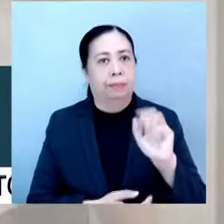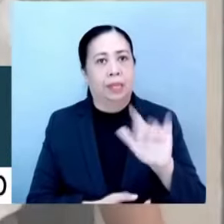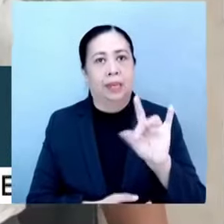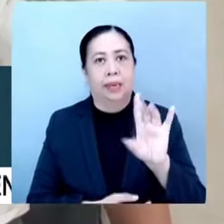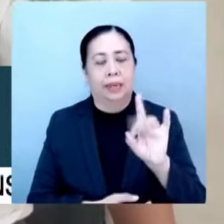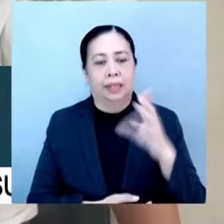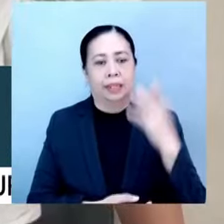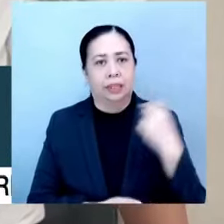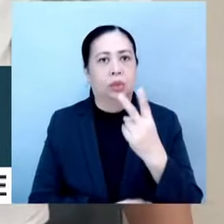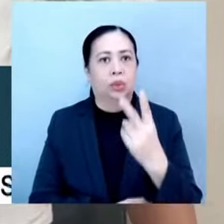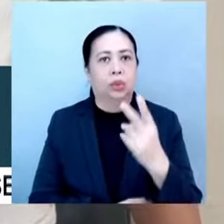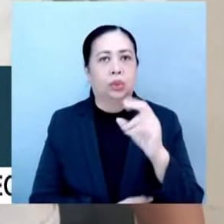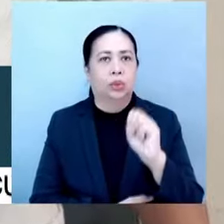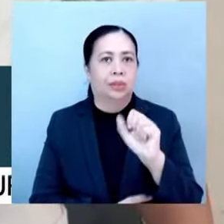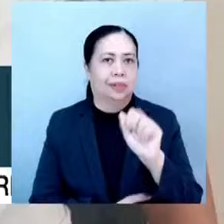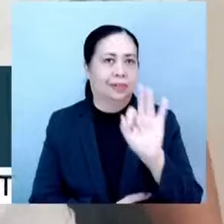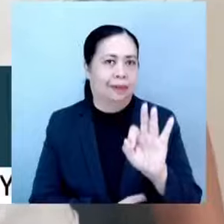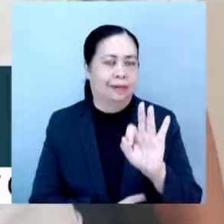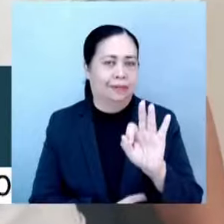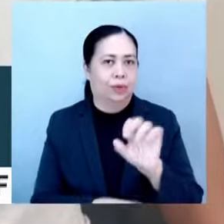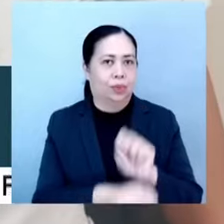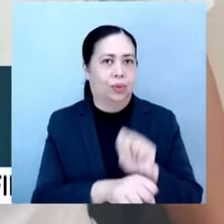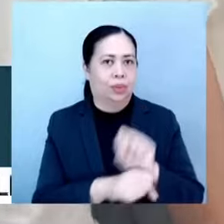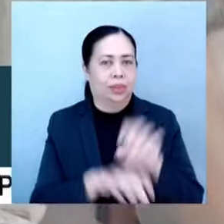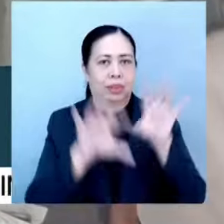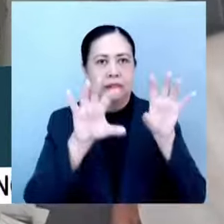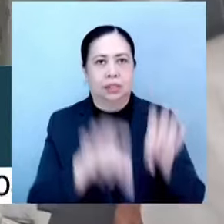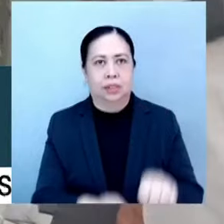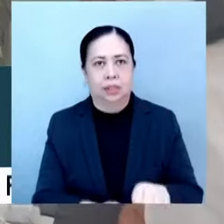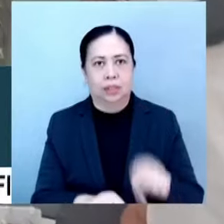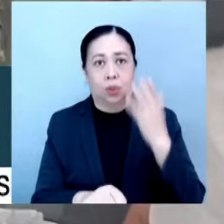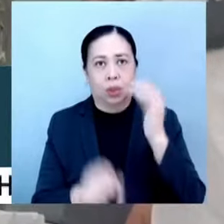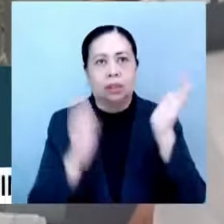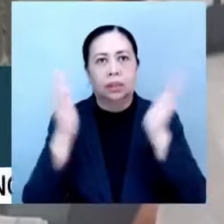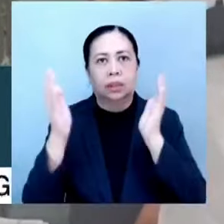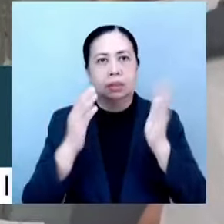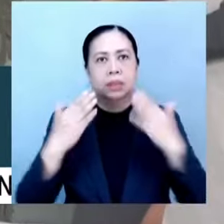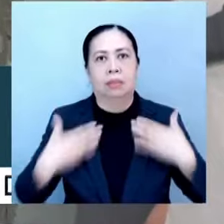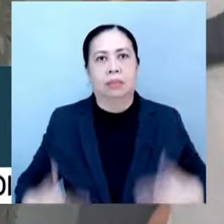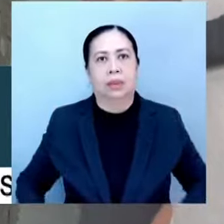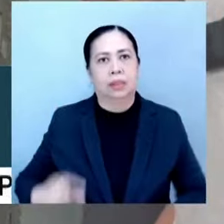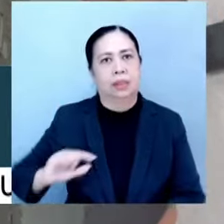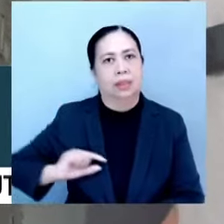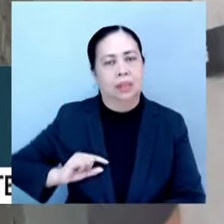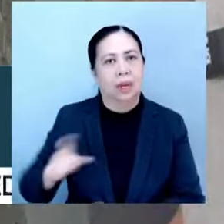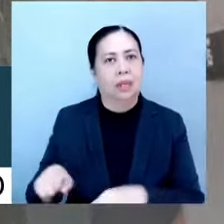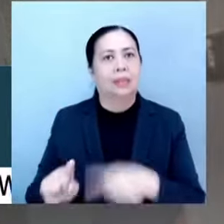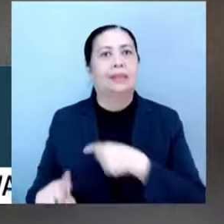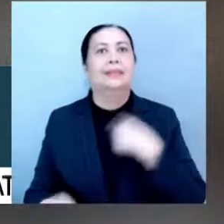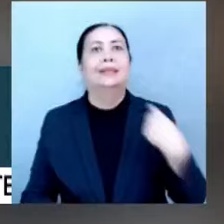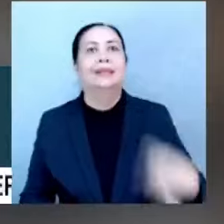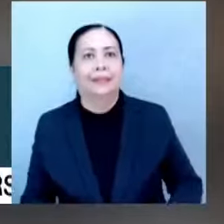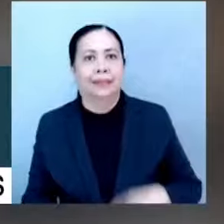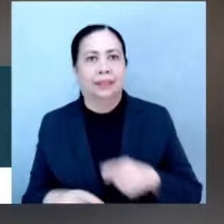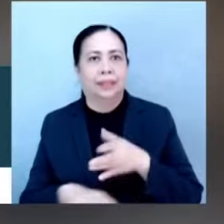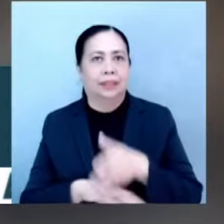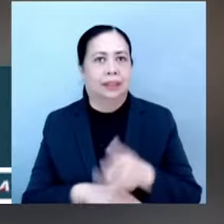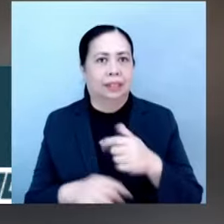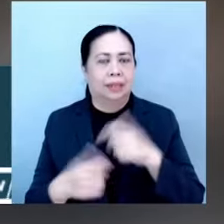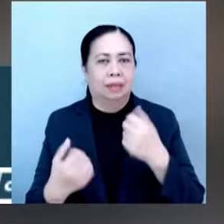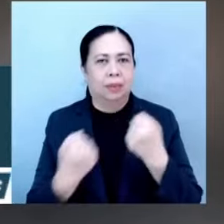Special Action Force personnel were arrested for serving as bodyguards to a Chinese national after a